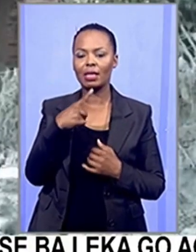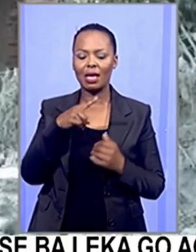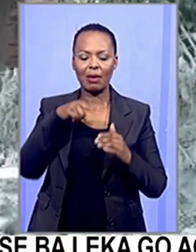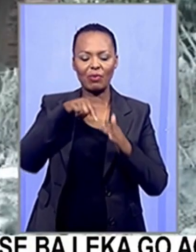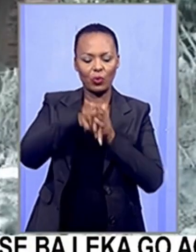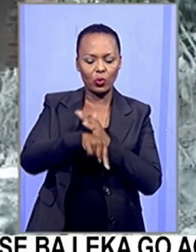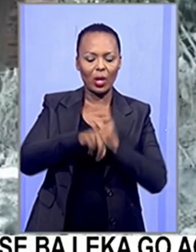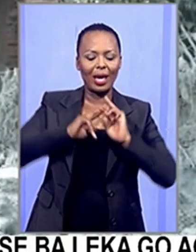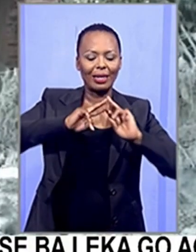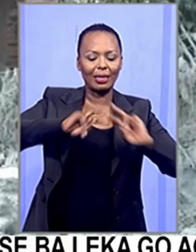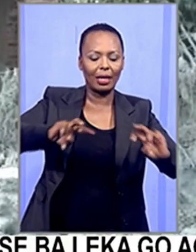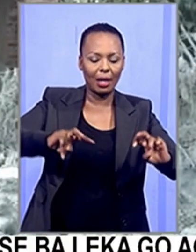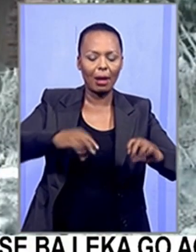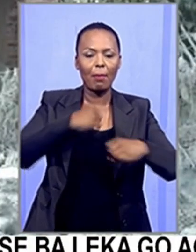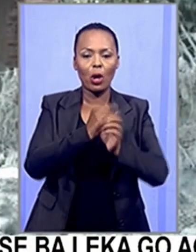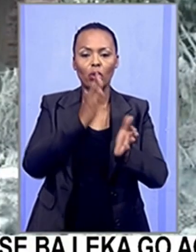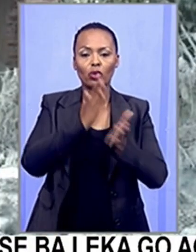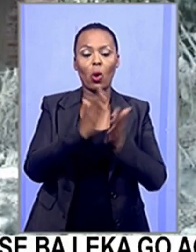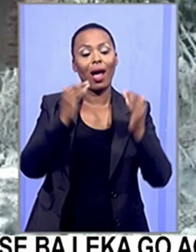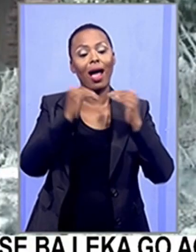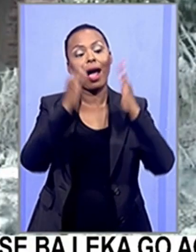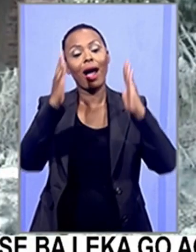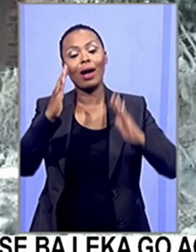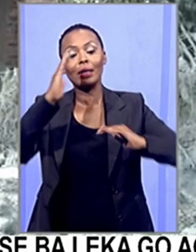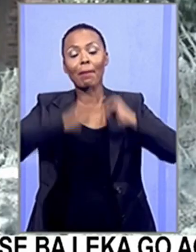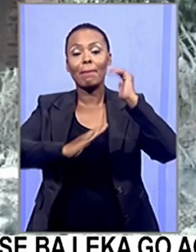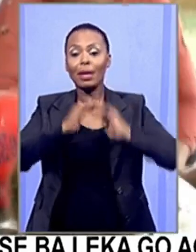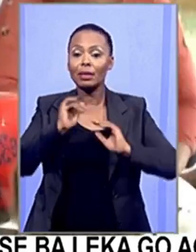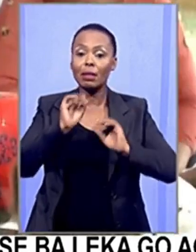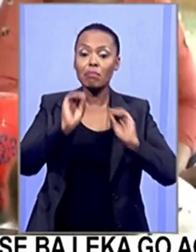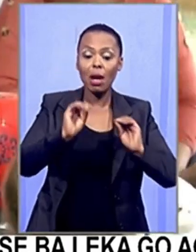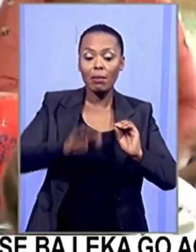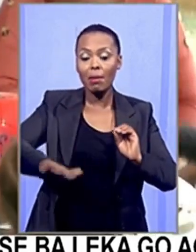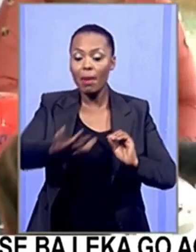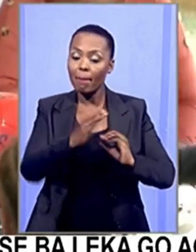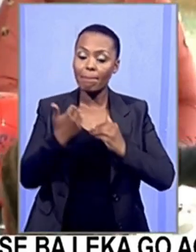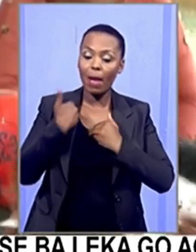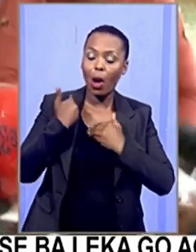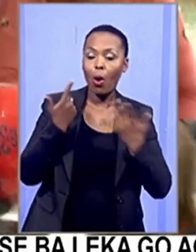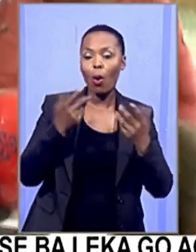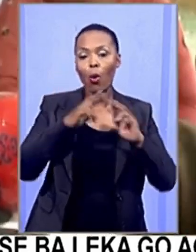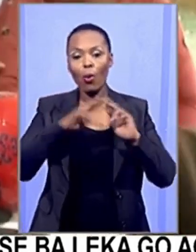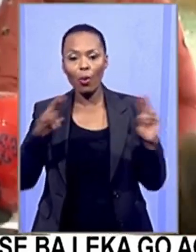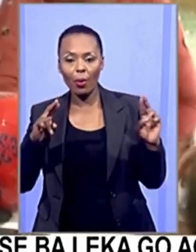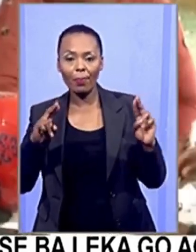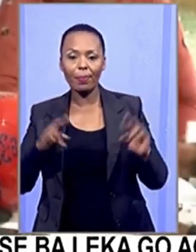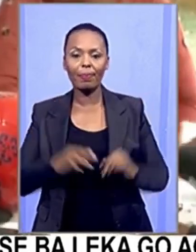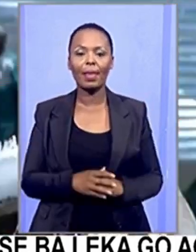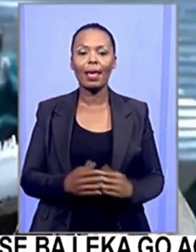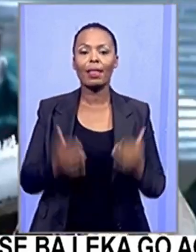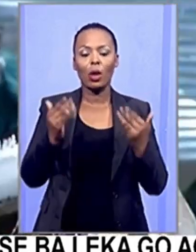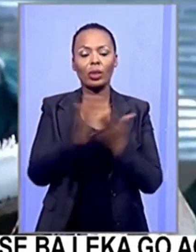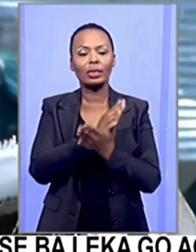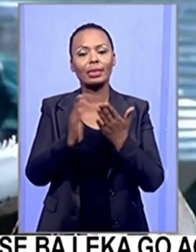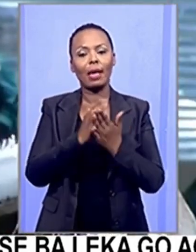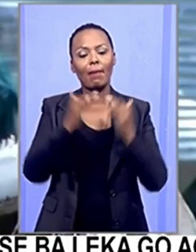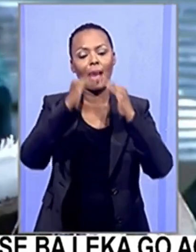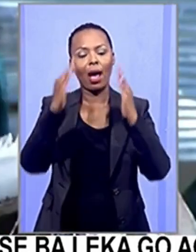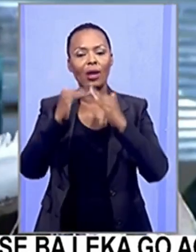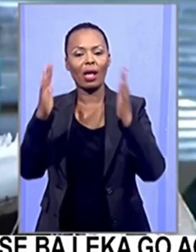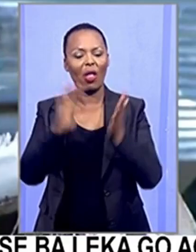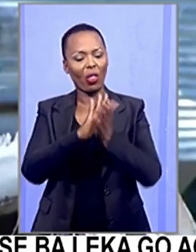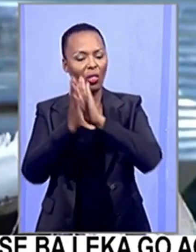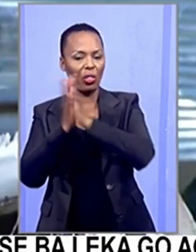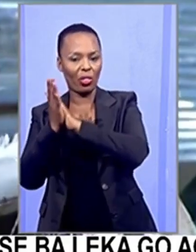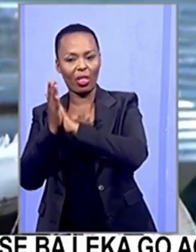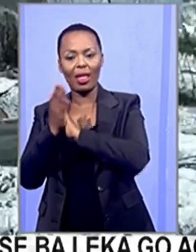go hlatha ge e ba dintlo tšeo di swanela go ka agwa. Go malapa ao a lobilego le go senyegelwa ke dintlo ba tla fetša